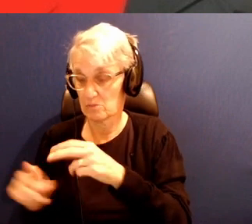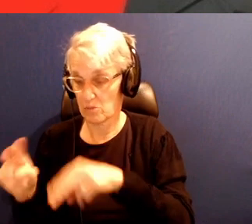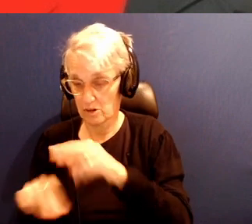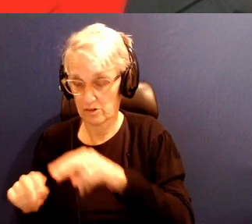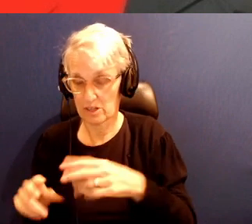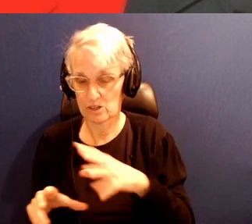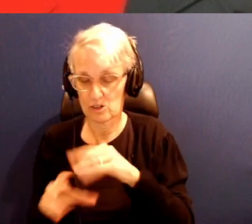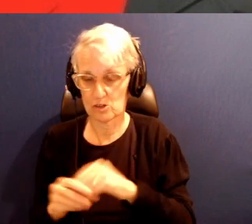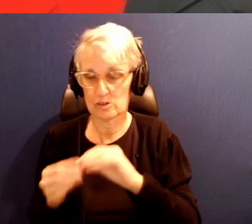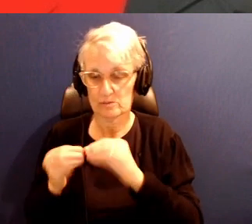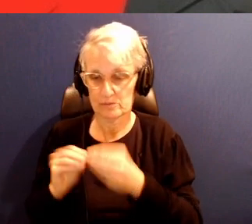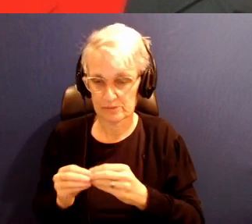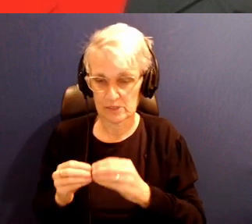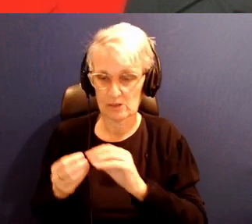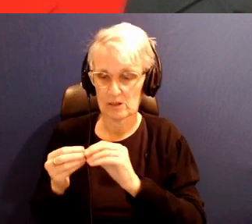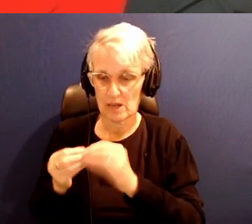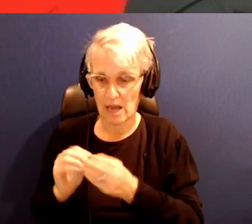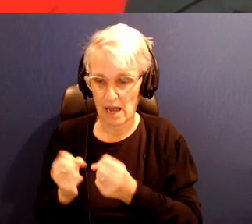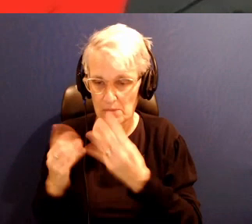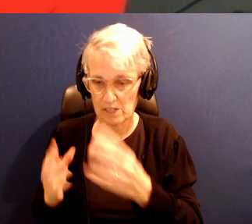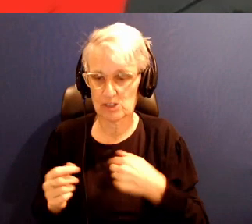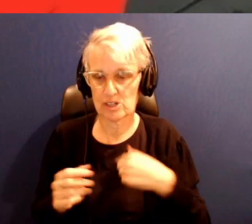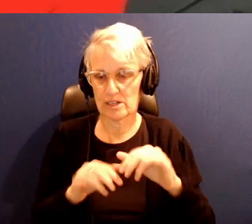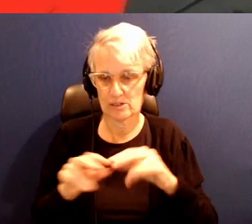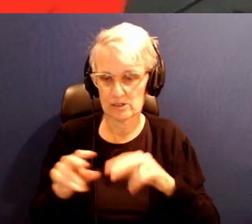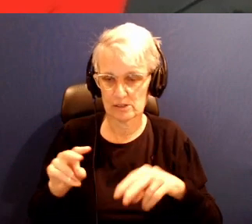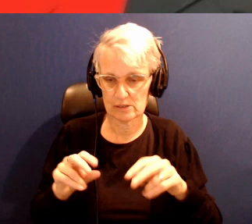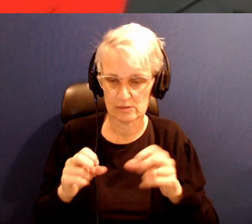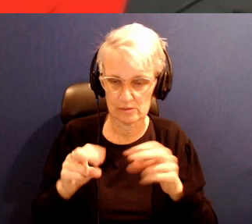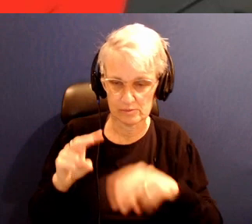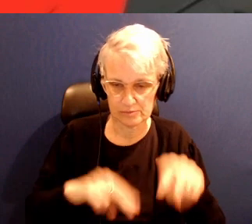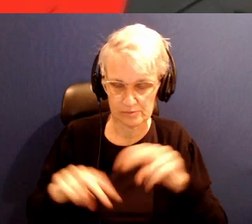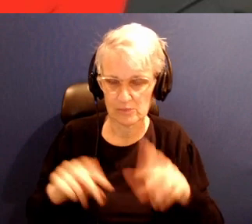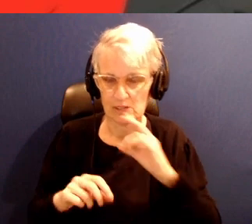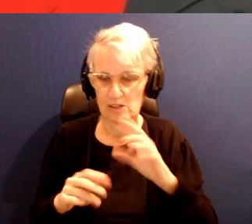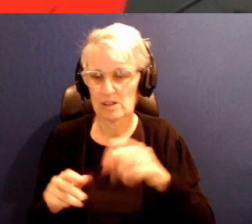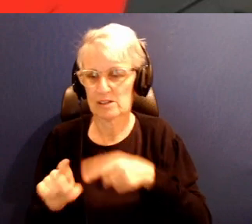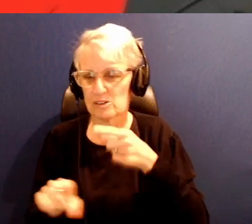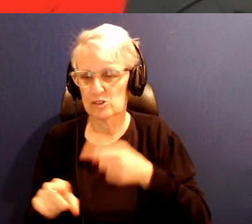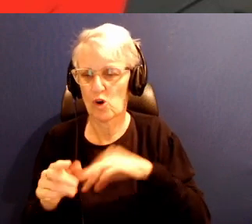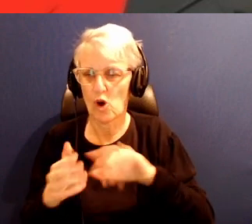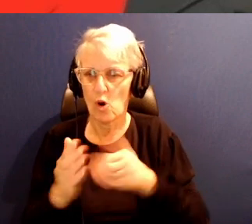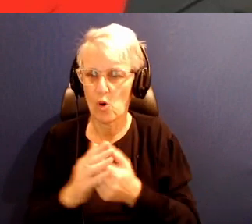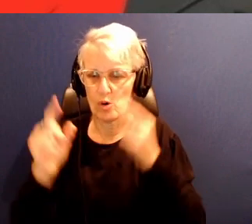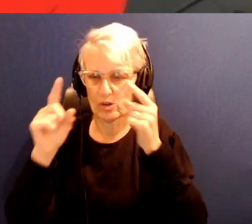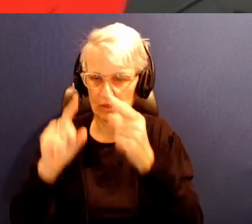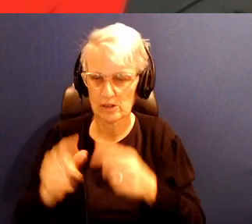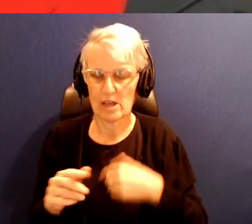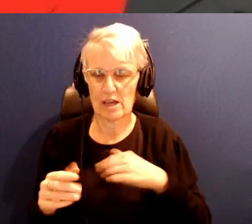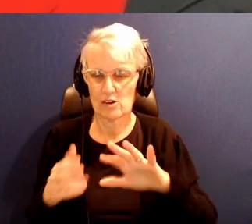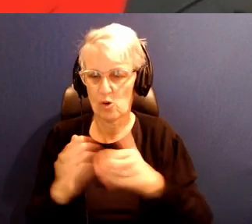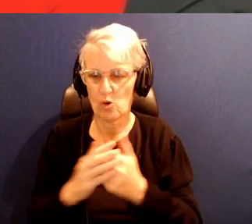and quantitative data and information which considers the targeted youth and all the relevant